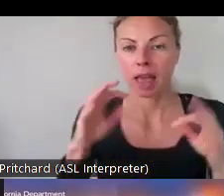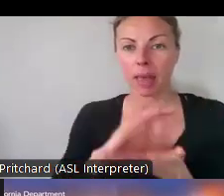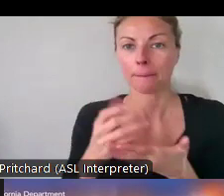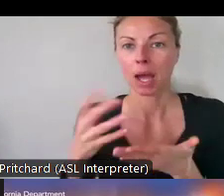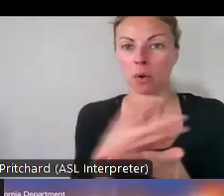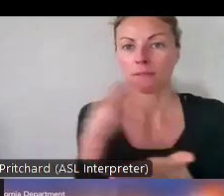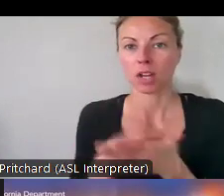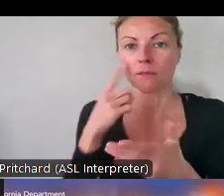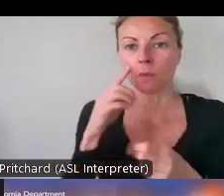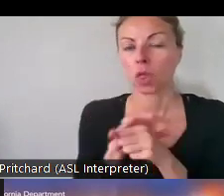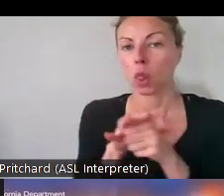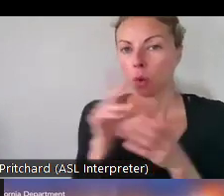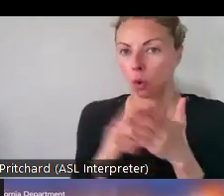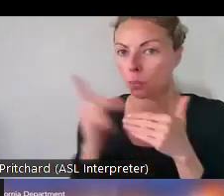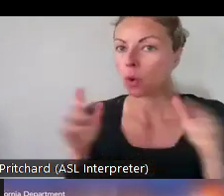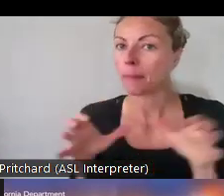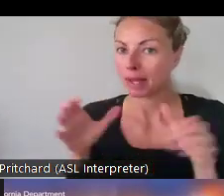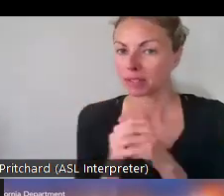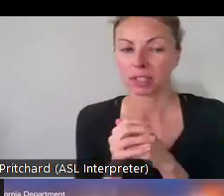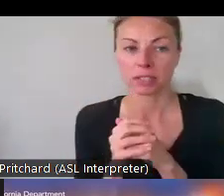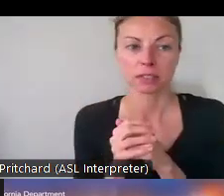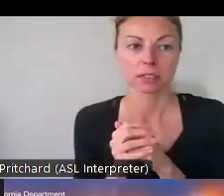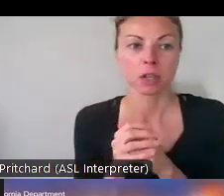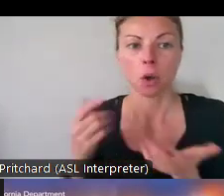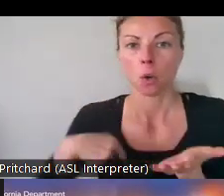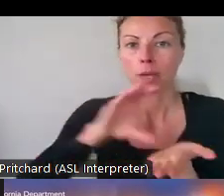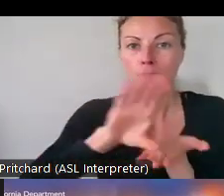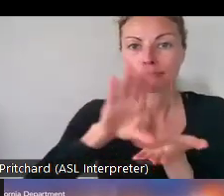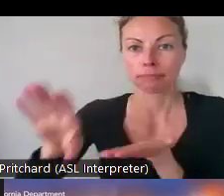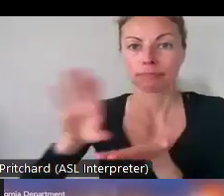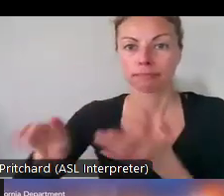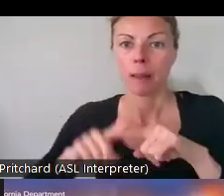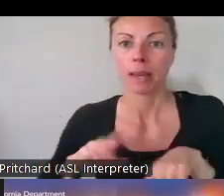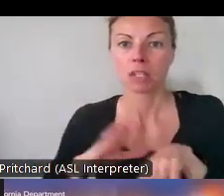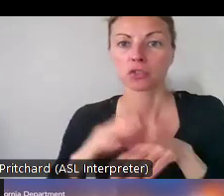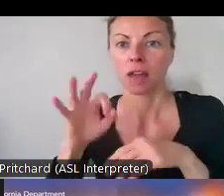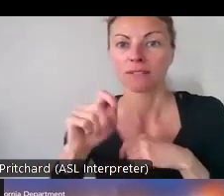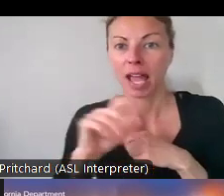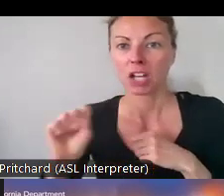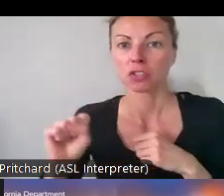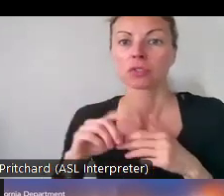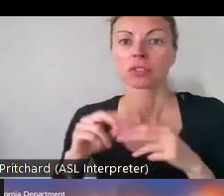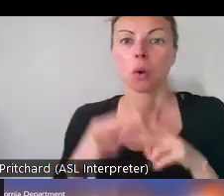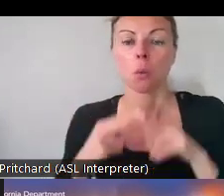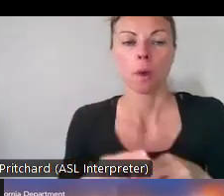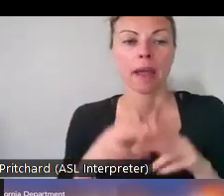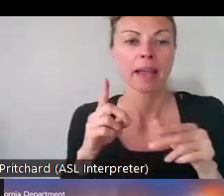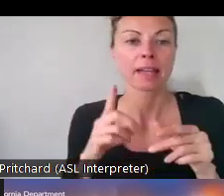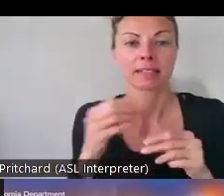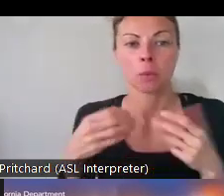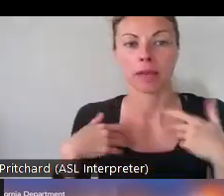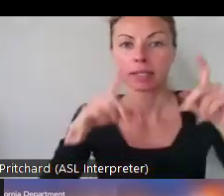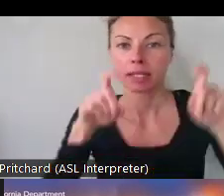is for the local program activities. We've allocated it based upon the factors and weights, and we've conducted the first hold harmless test based on the